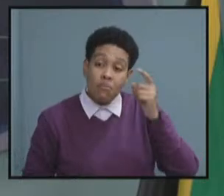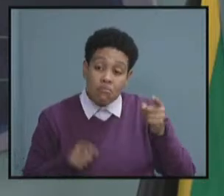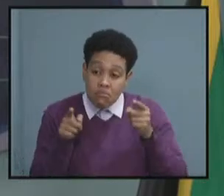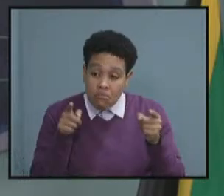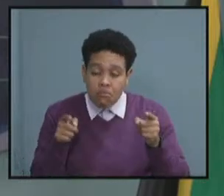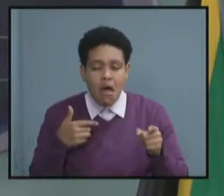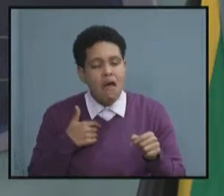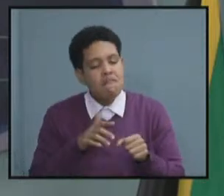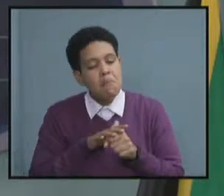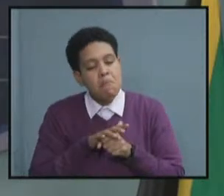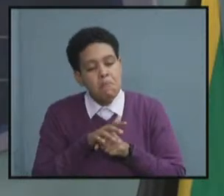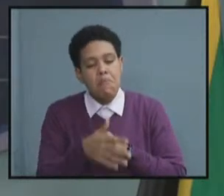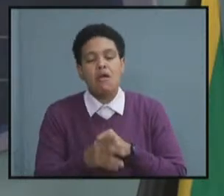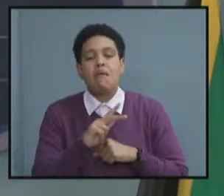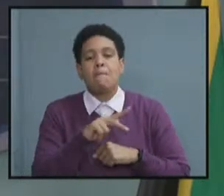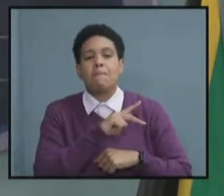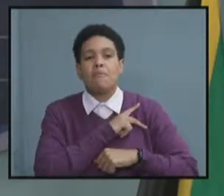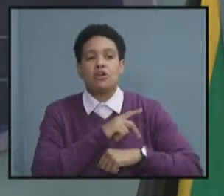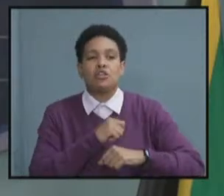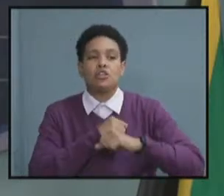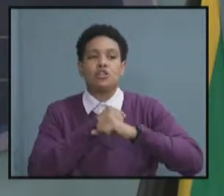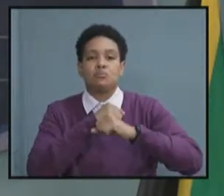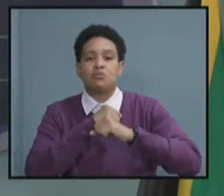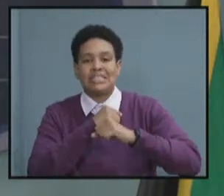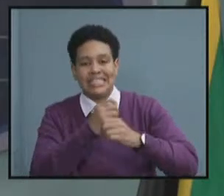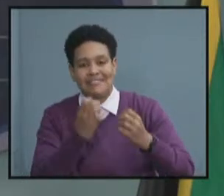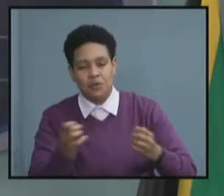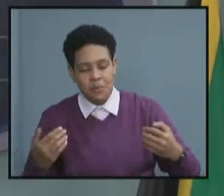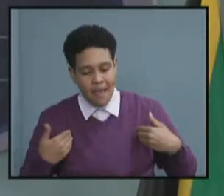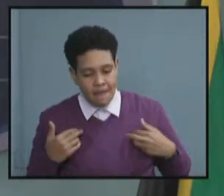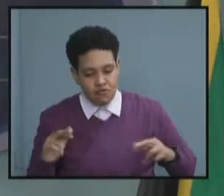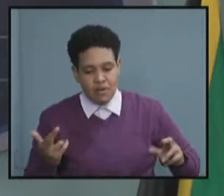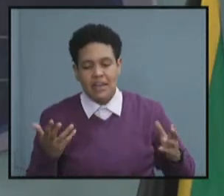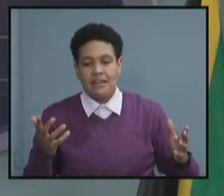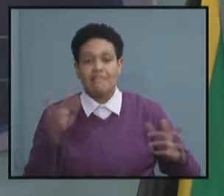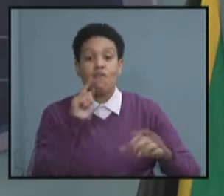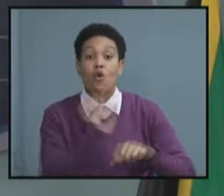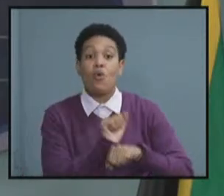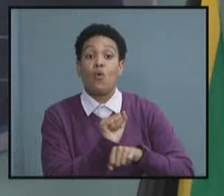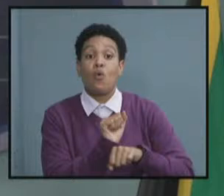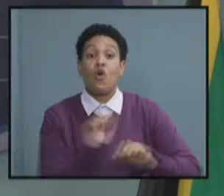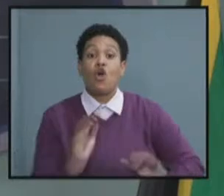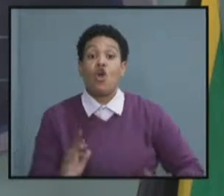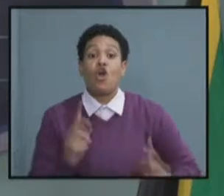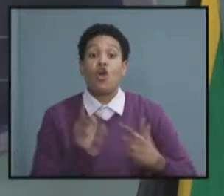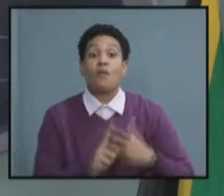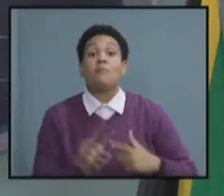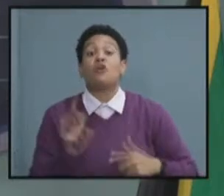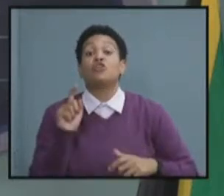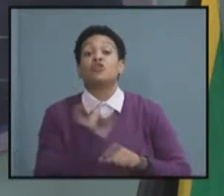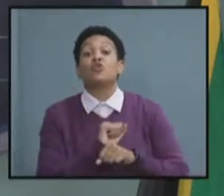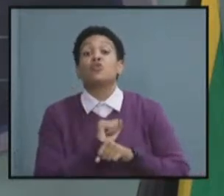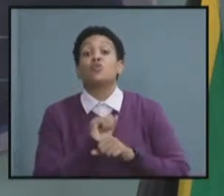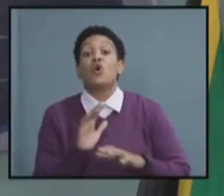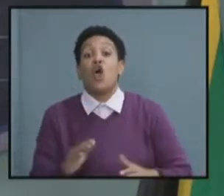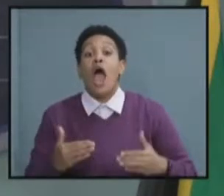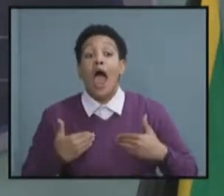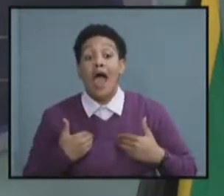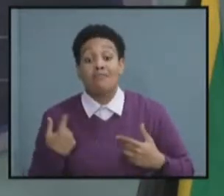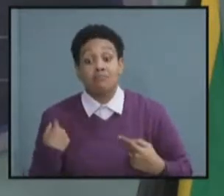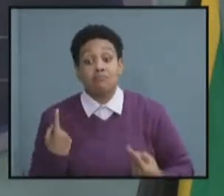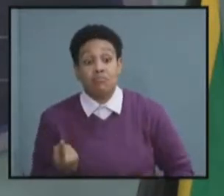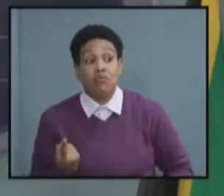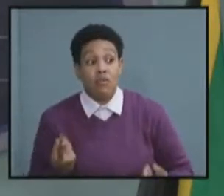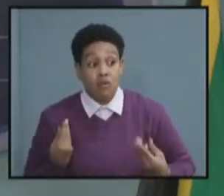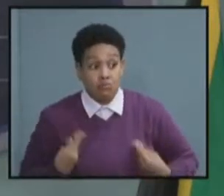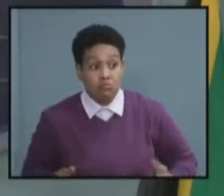have adequate personal protective gear for workers, and the workers have been